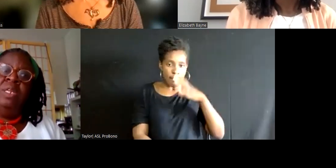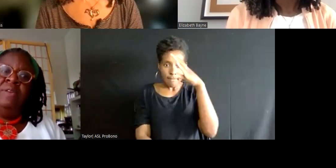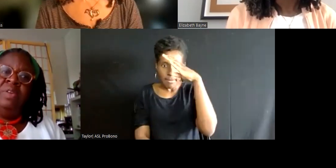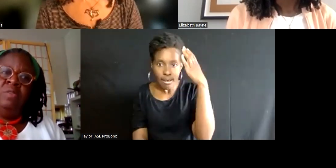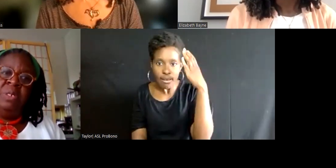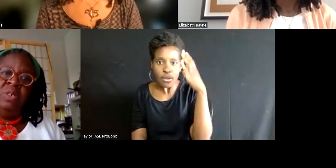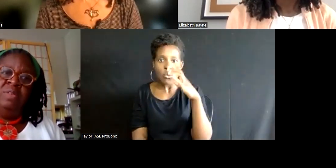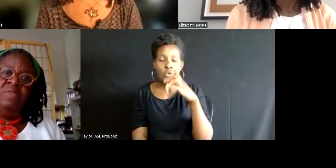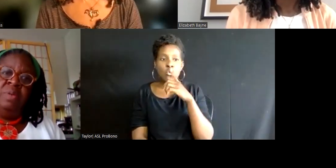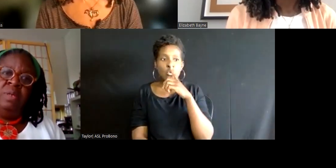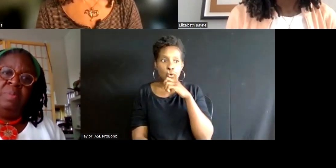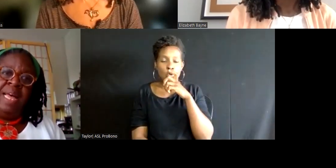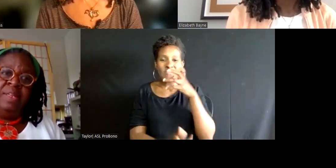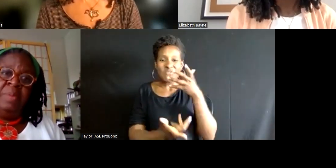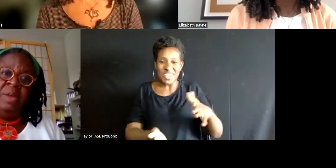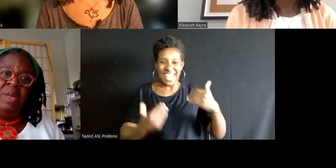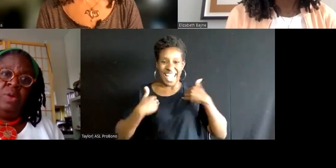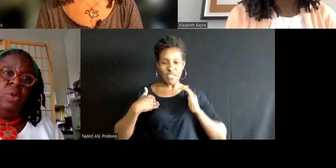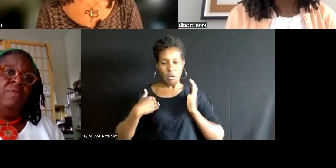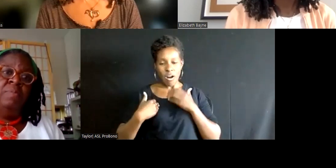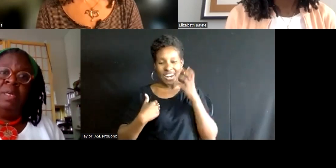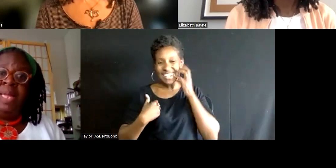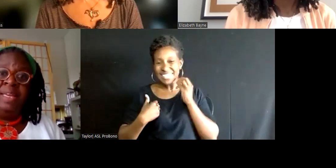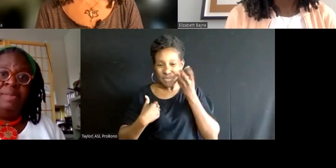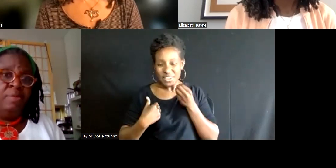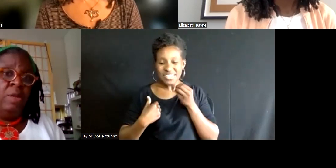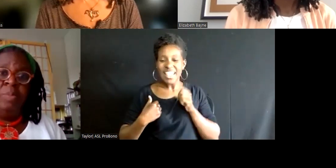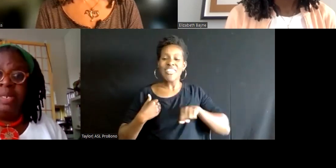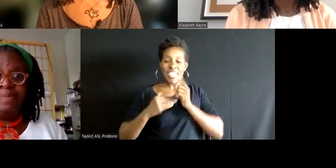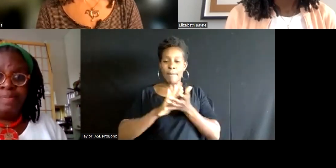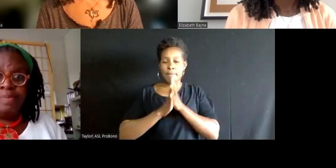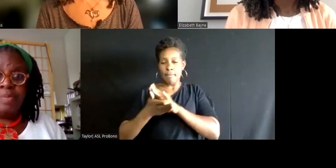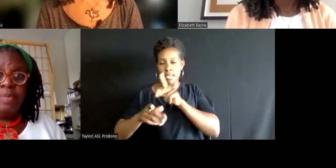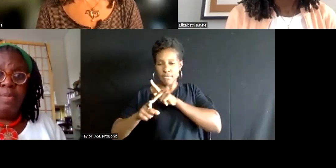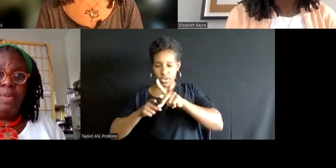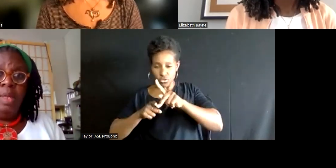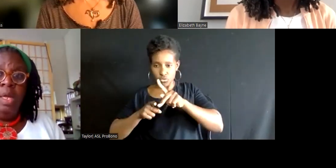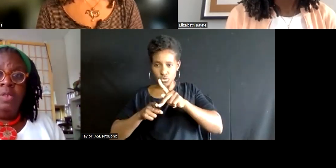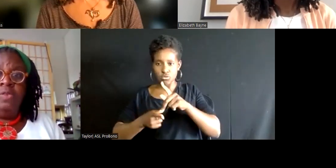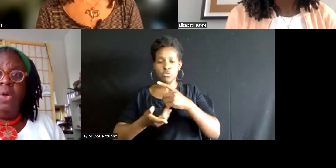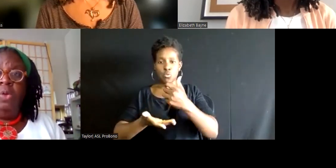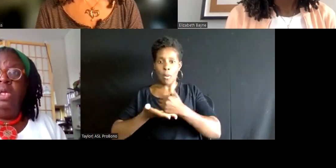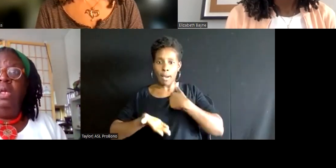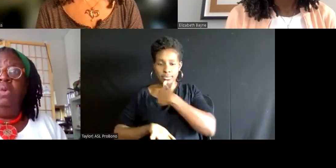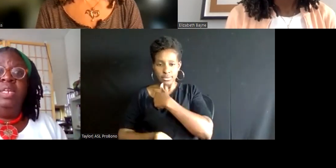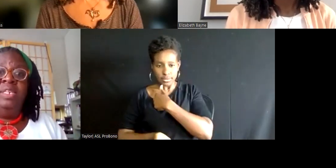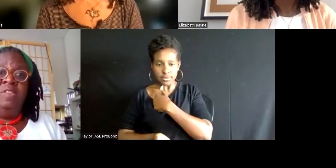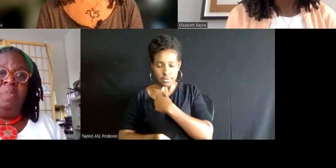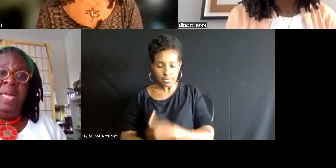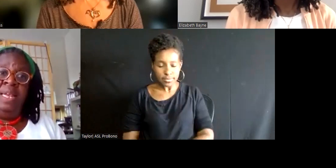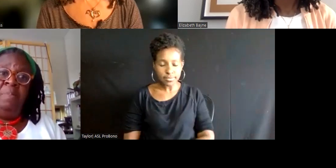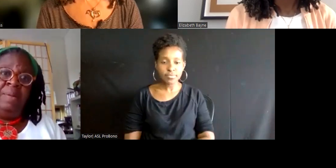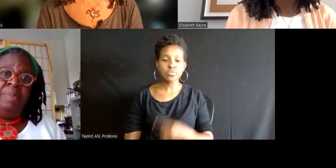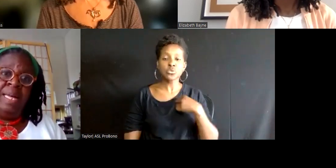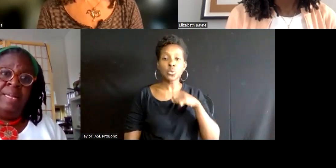from our lived experience of being Black in America, or even being Black globally. So we need